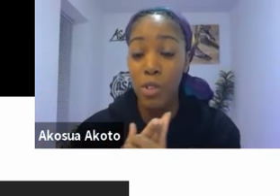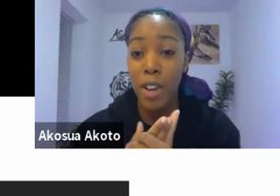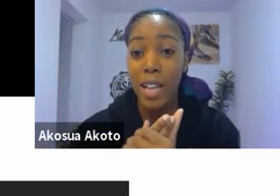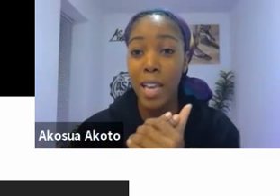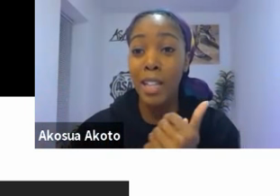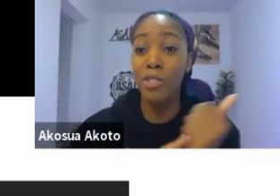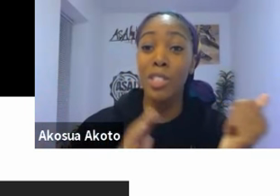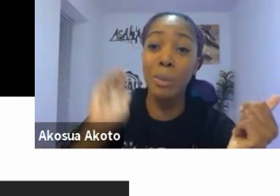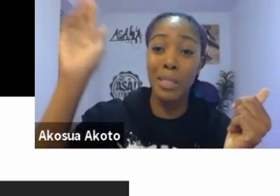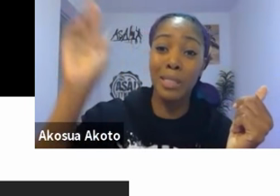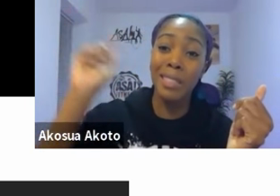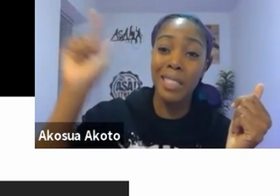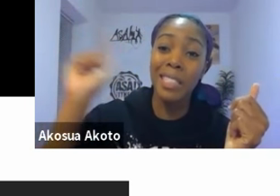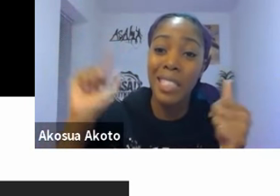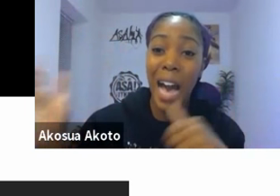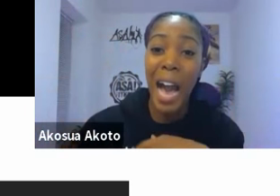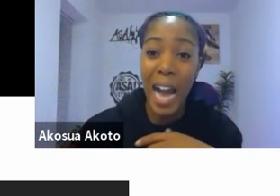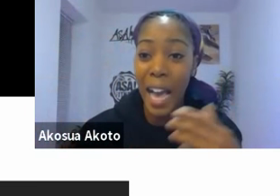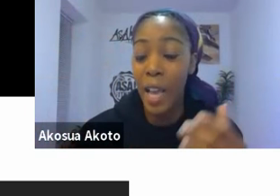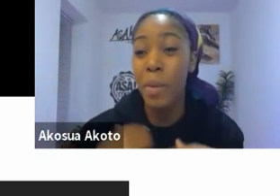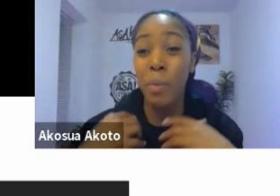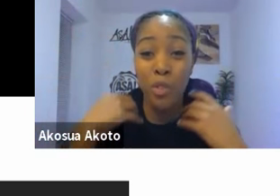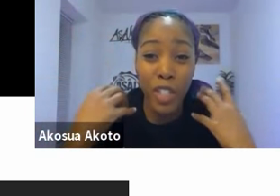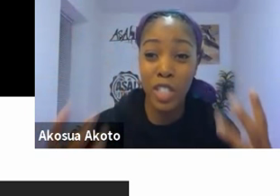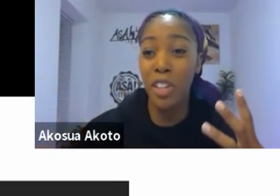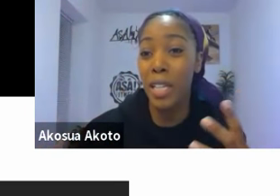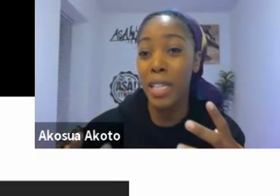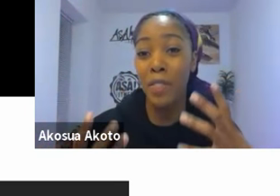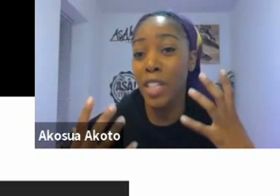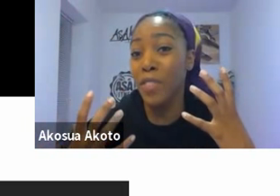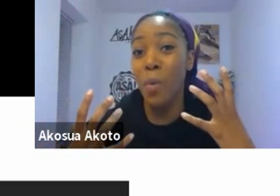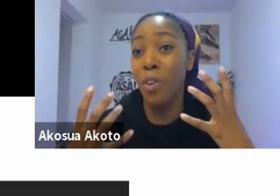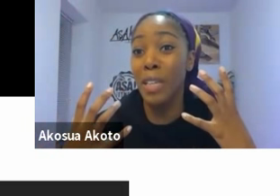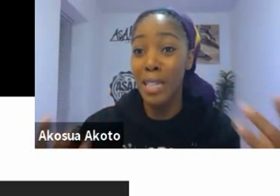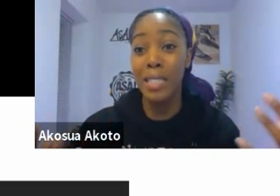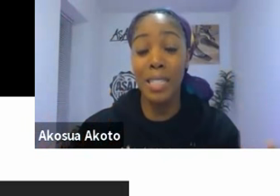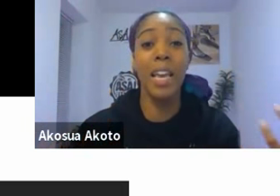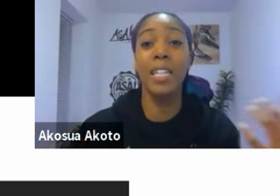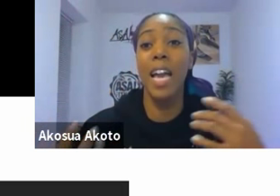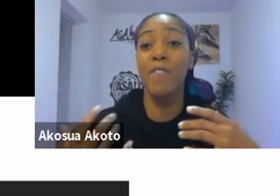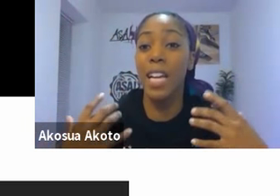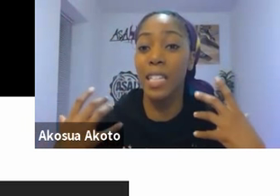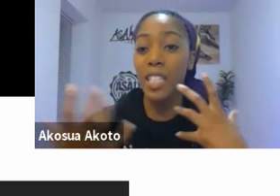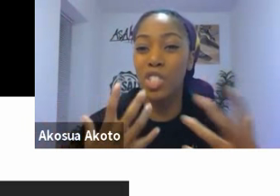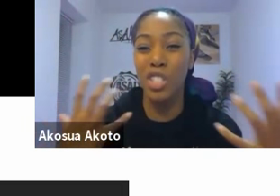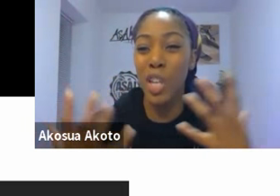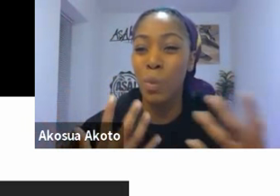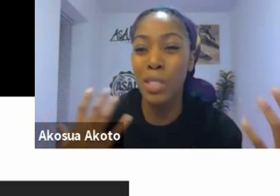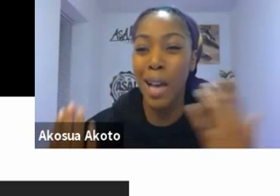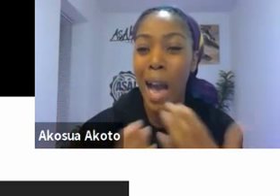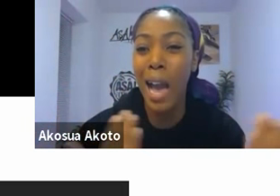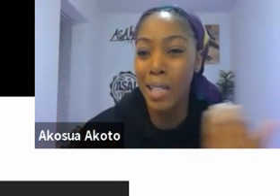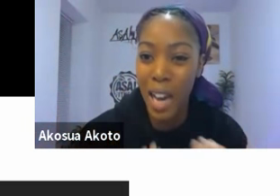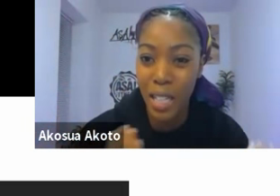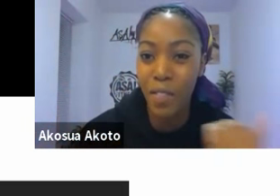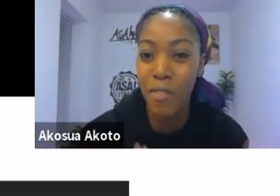capital, right? Energy was high. People were frustrated, even if they weren't into the gang life. Like, that's just, it was